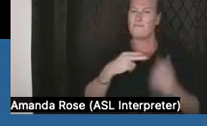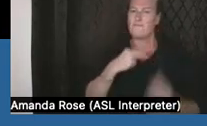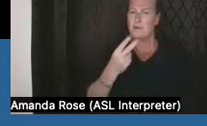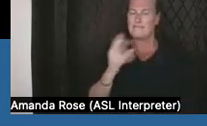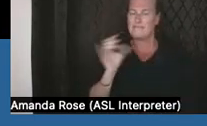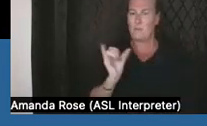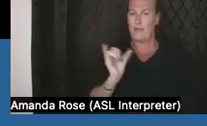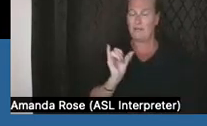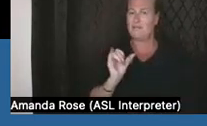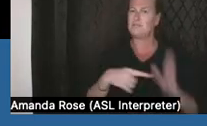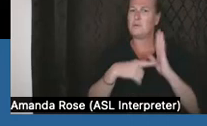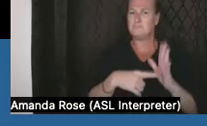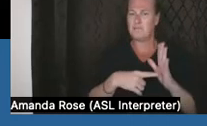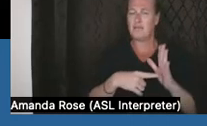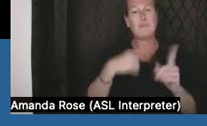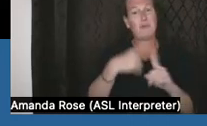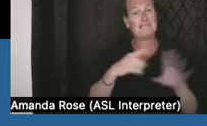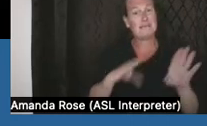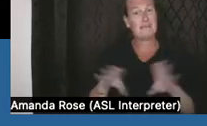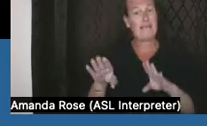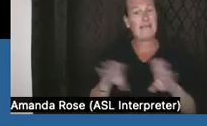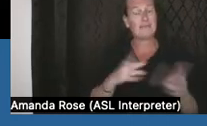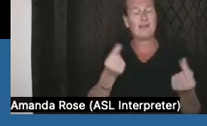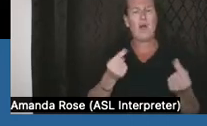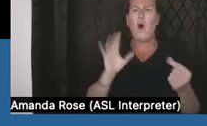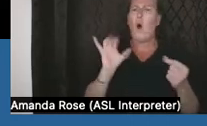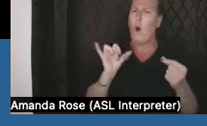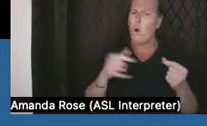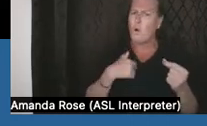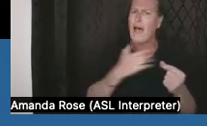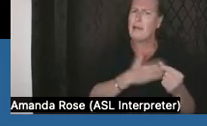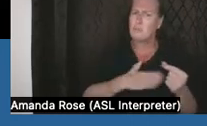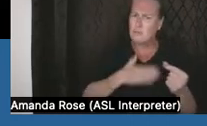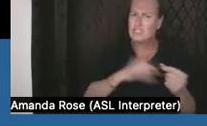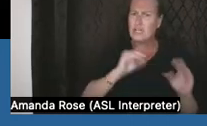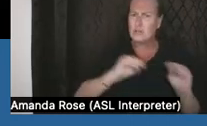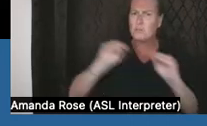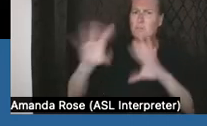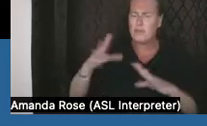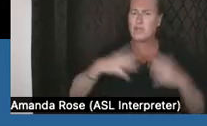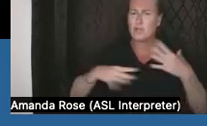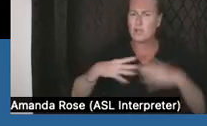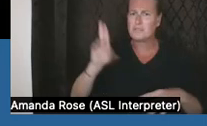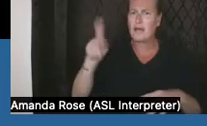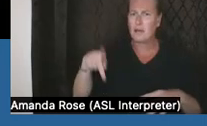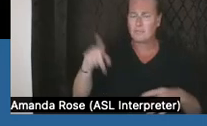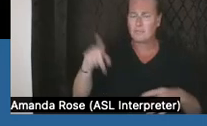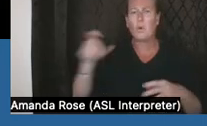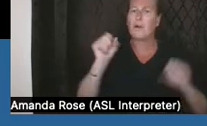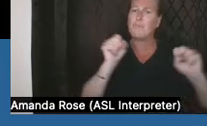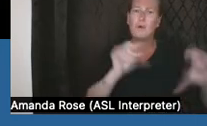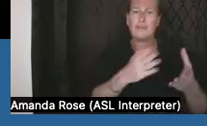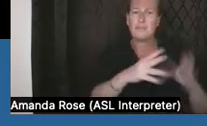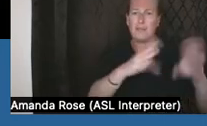positive behavior, one thing you can do is, oh, I appreciate you putting your clothes away, or thanks for putting your clothes in the hamper. I love that you put